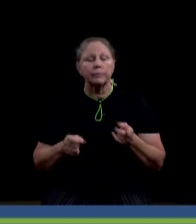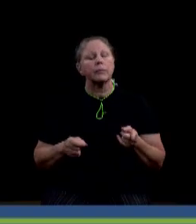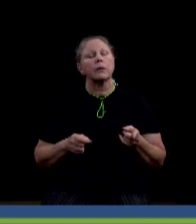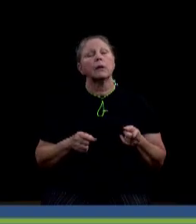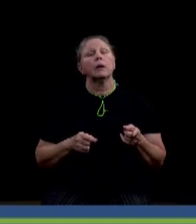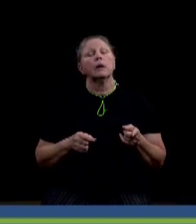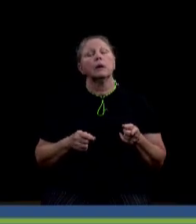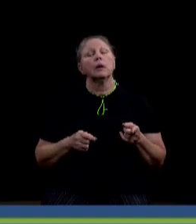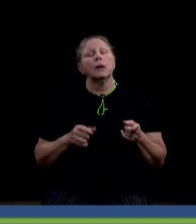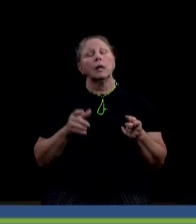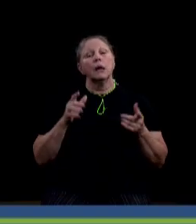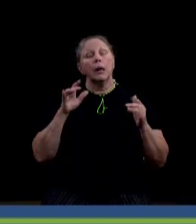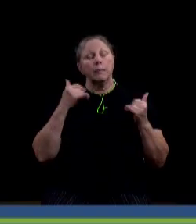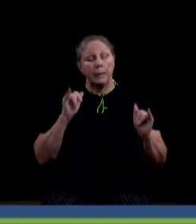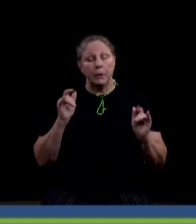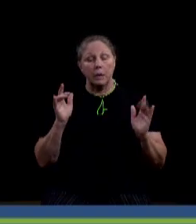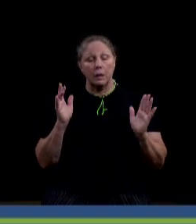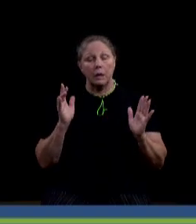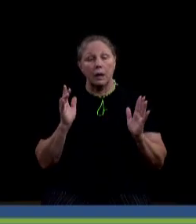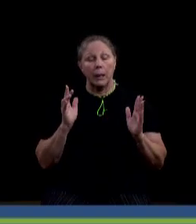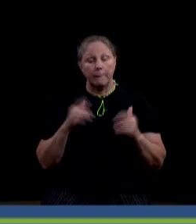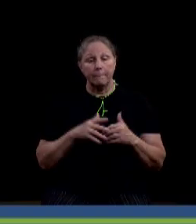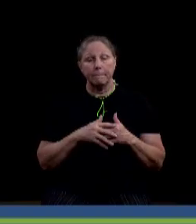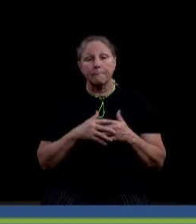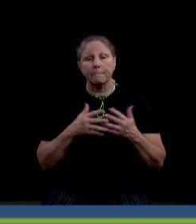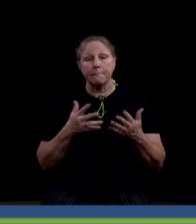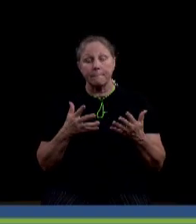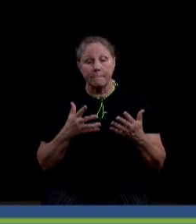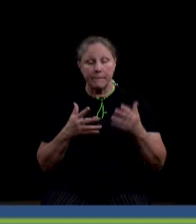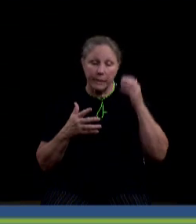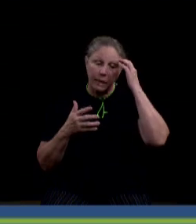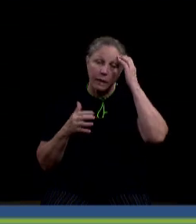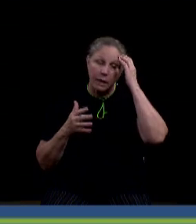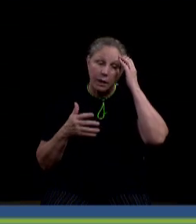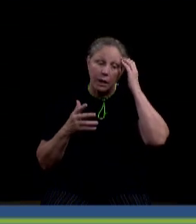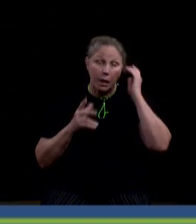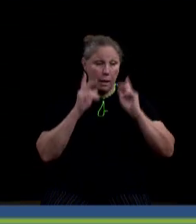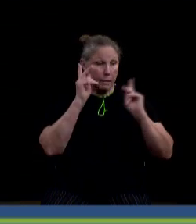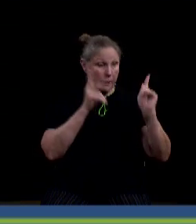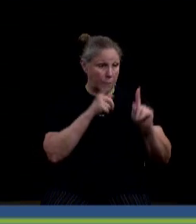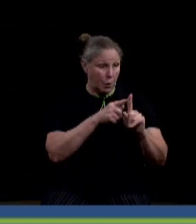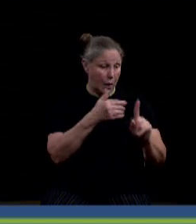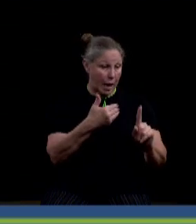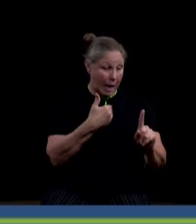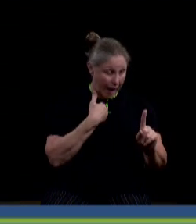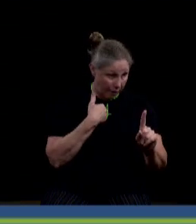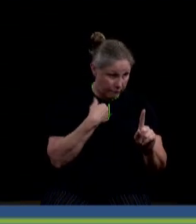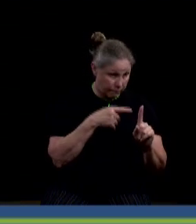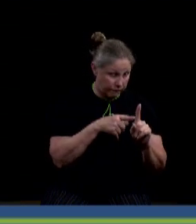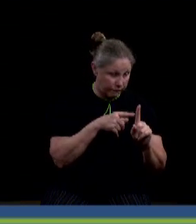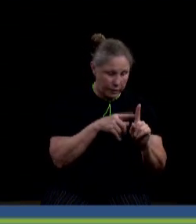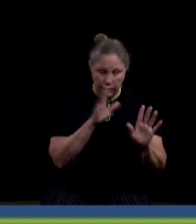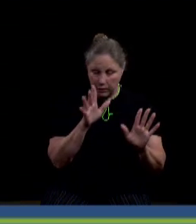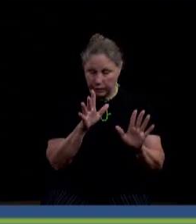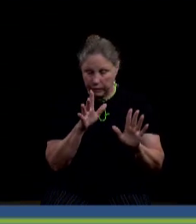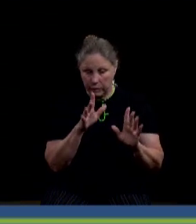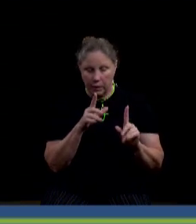the contacts of patients, or correct, contacts of people who had infection